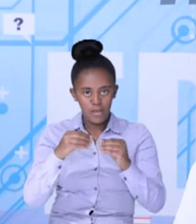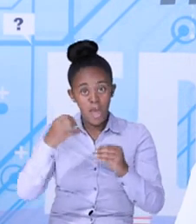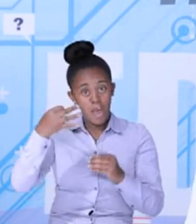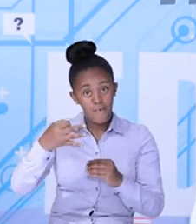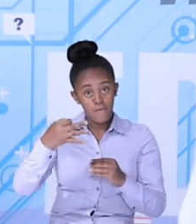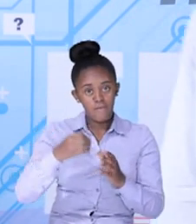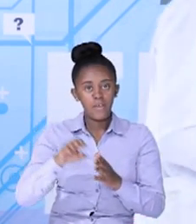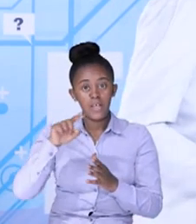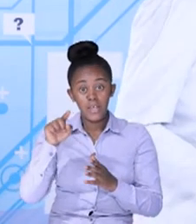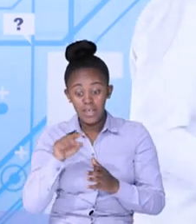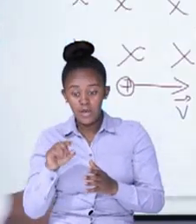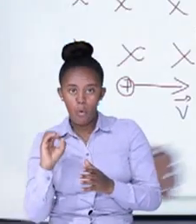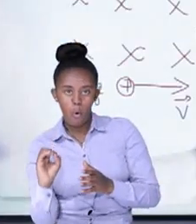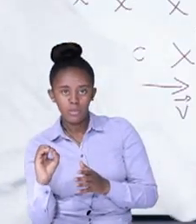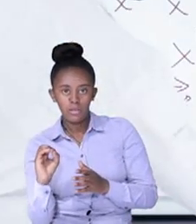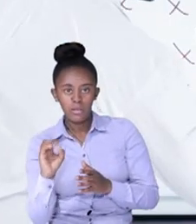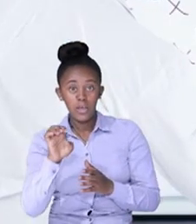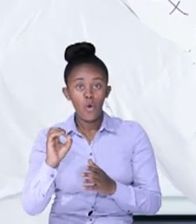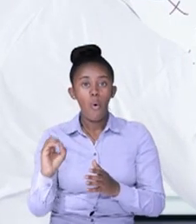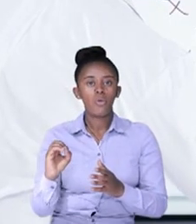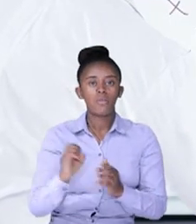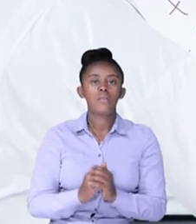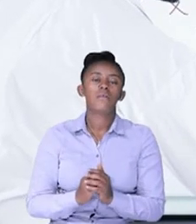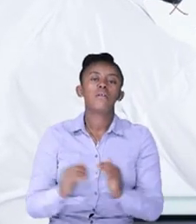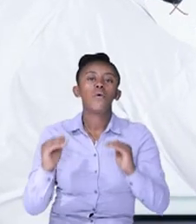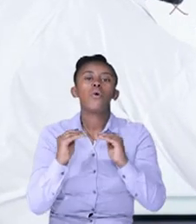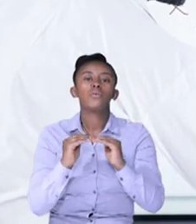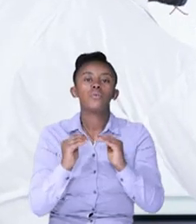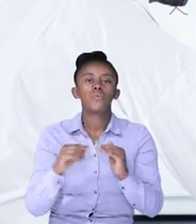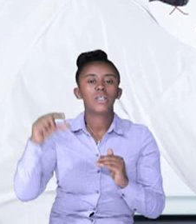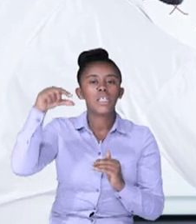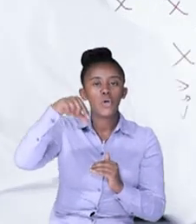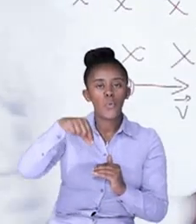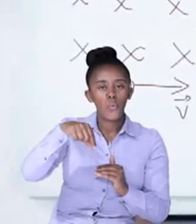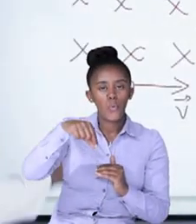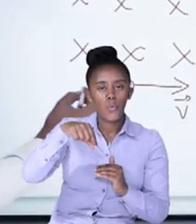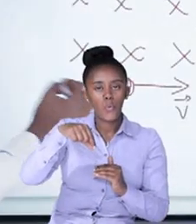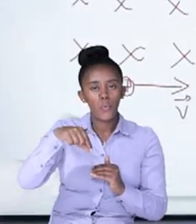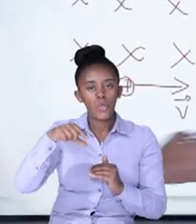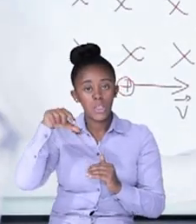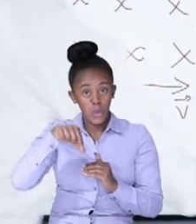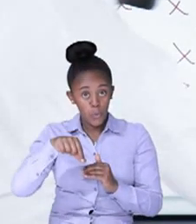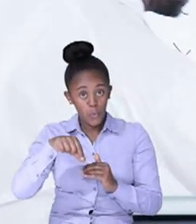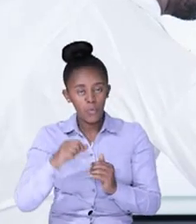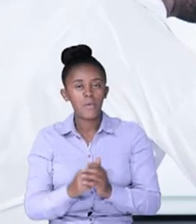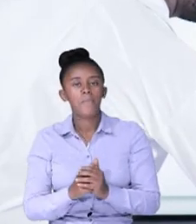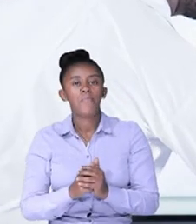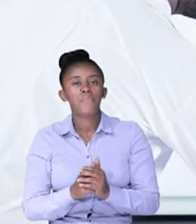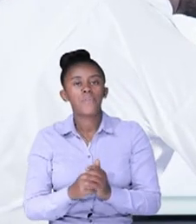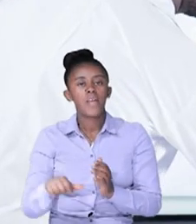equals to, vectorially represented as F equals to Q, the charge Q,